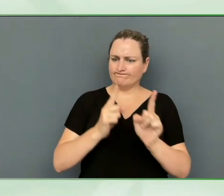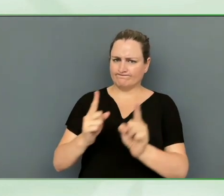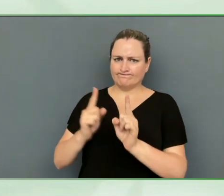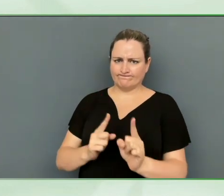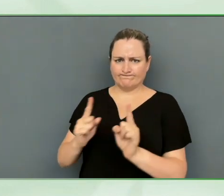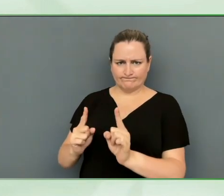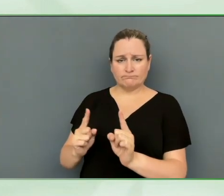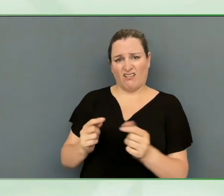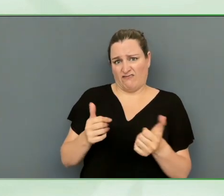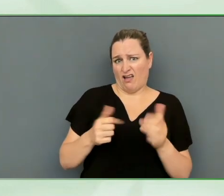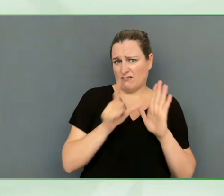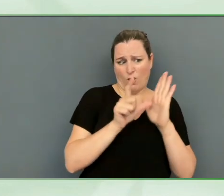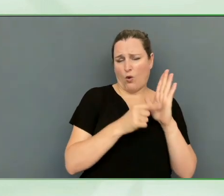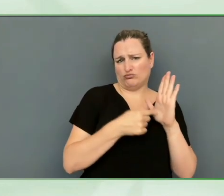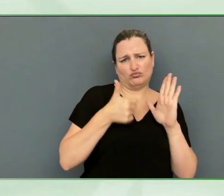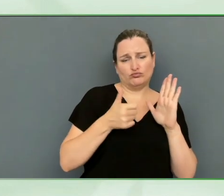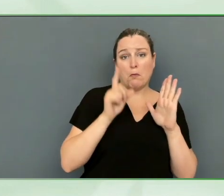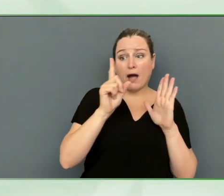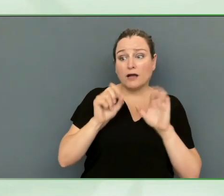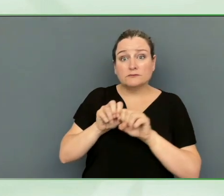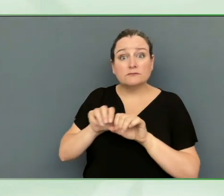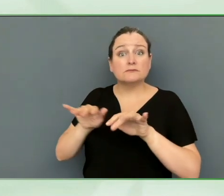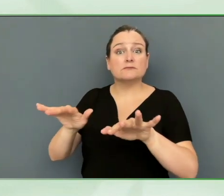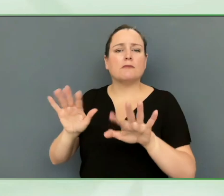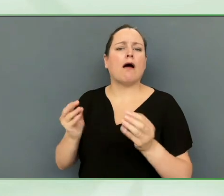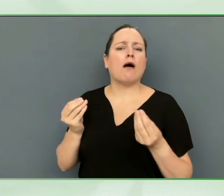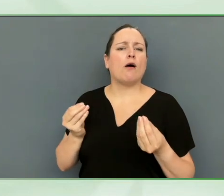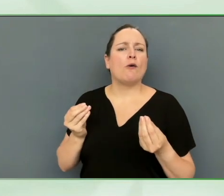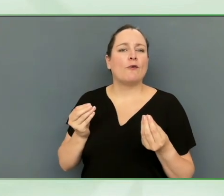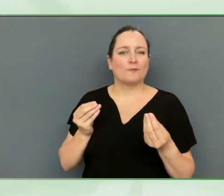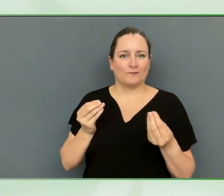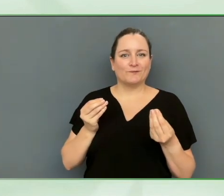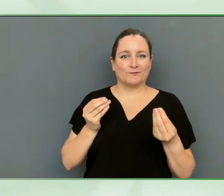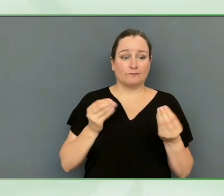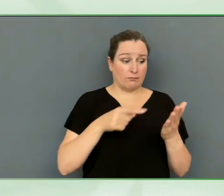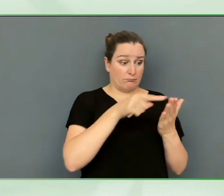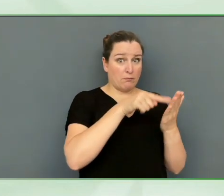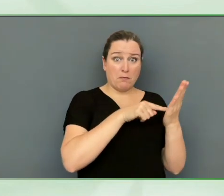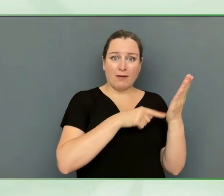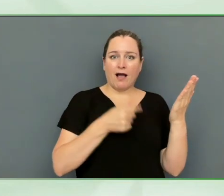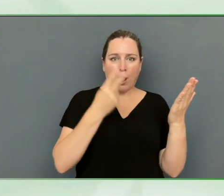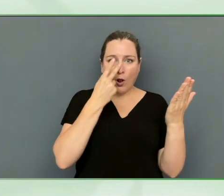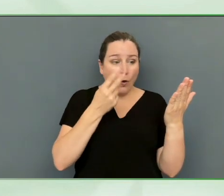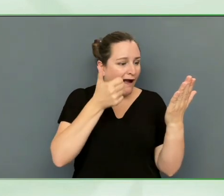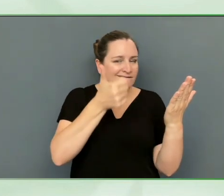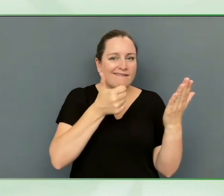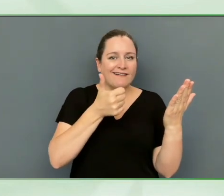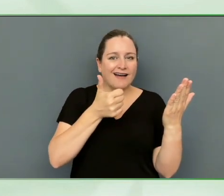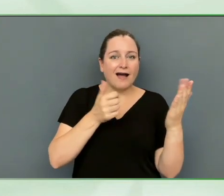implemented, in theory everything is organized really well, but in practice there is still a lot